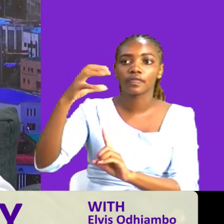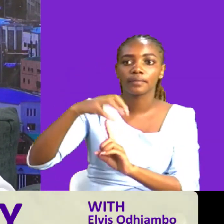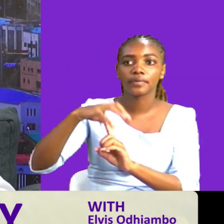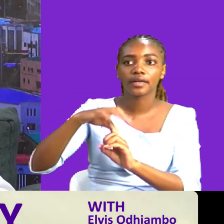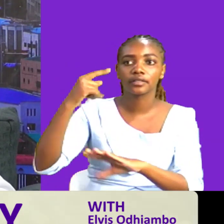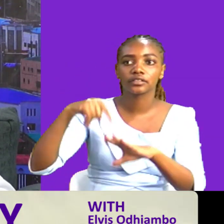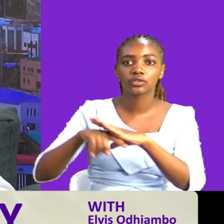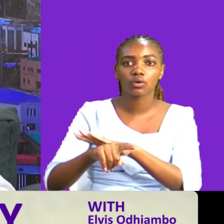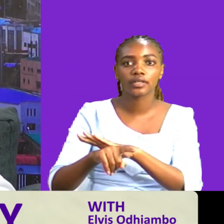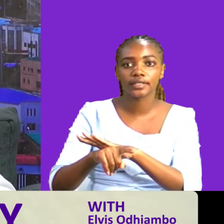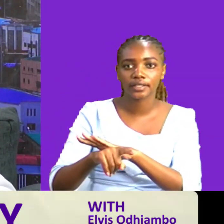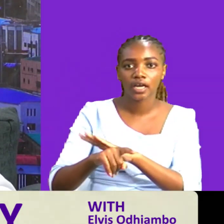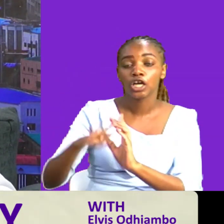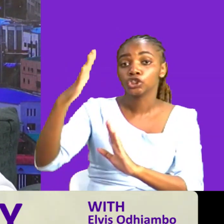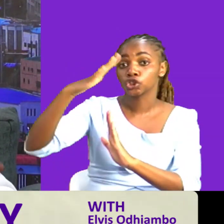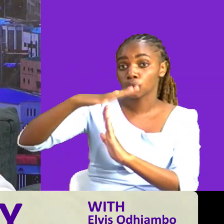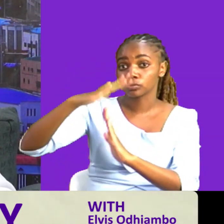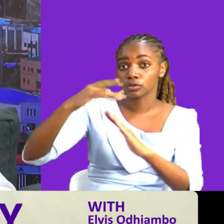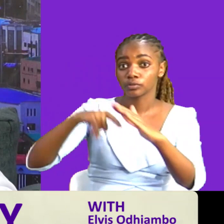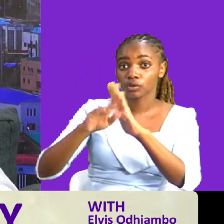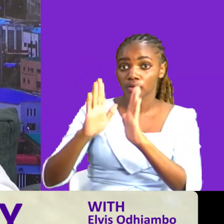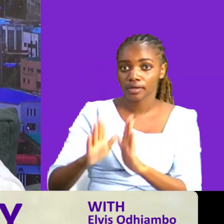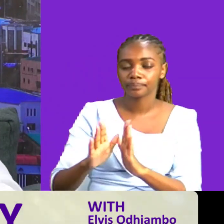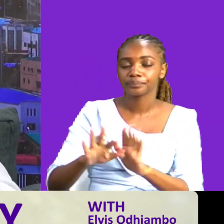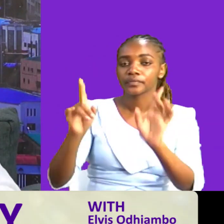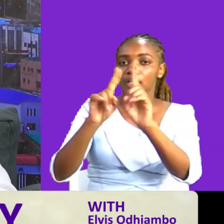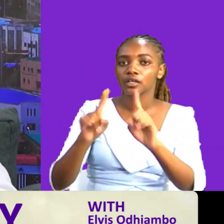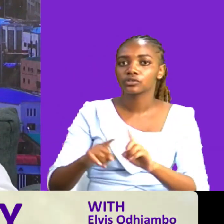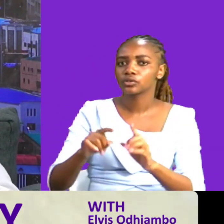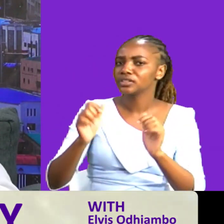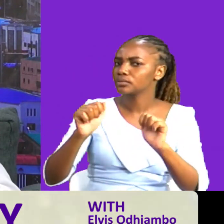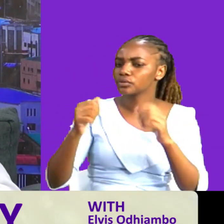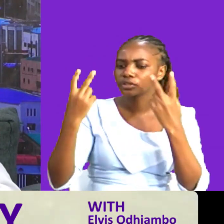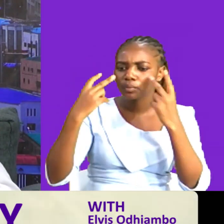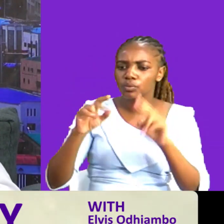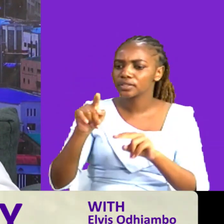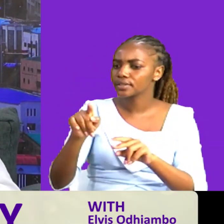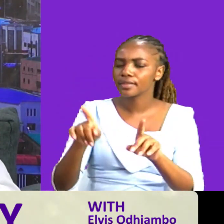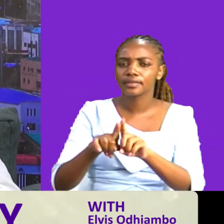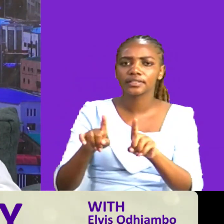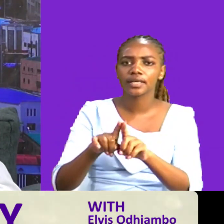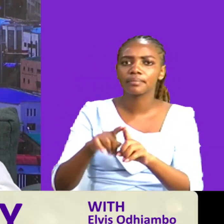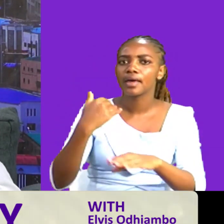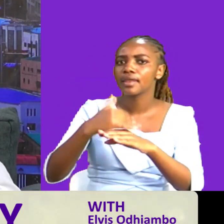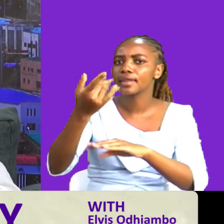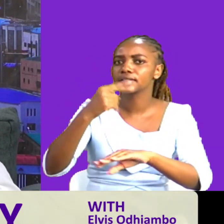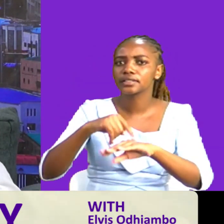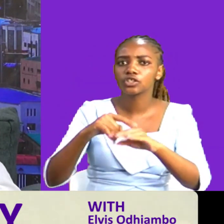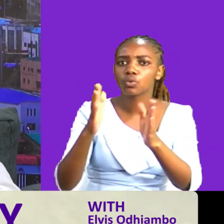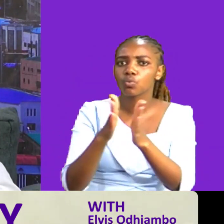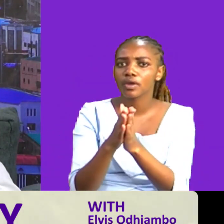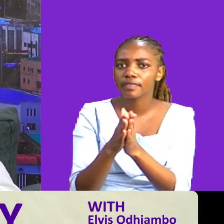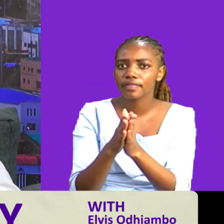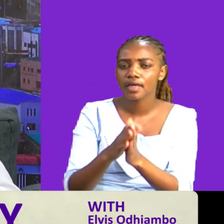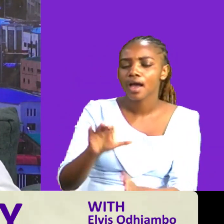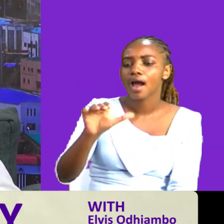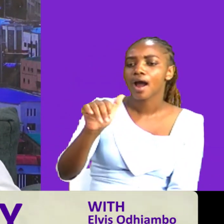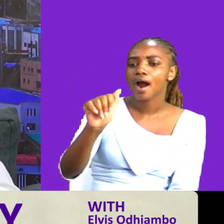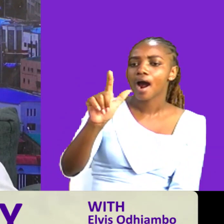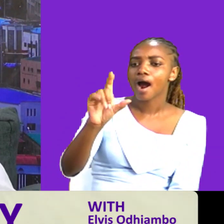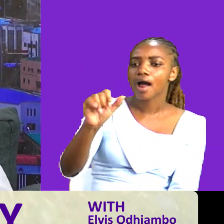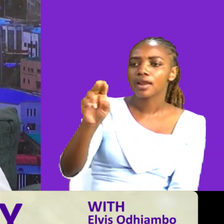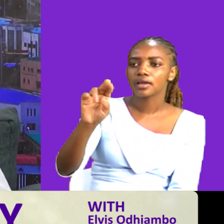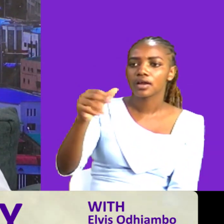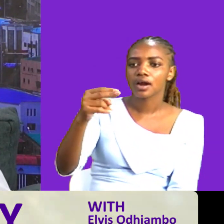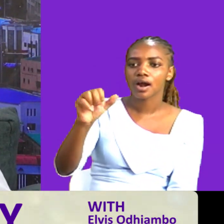scoring top scorer record. Are we bound to see this kind of performance next season with Erling Haaland?